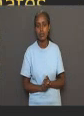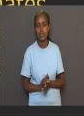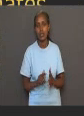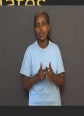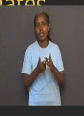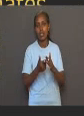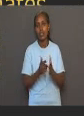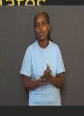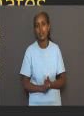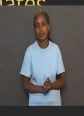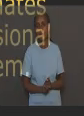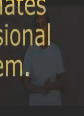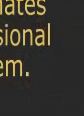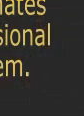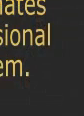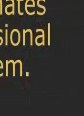Begin.